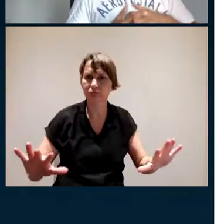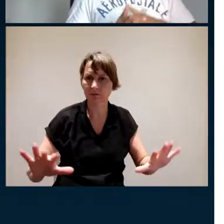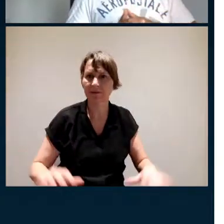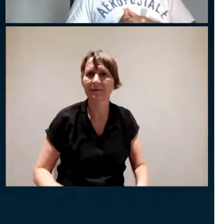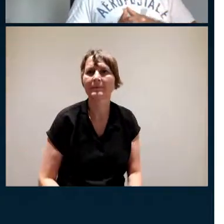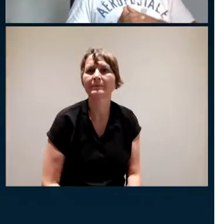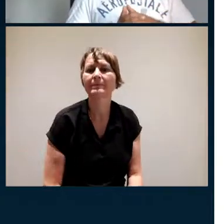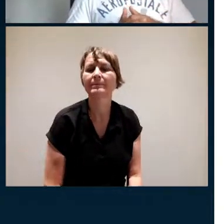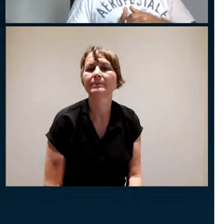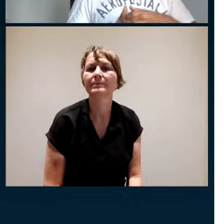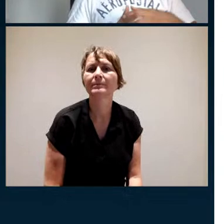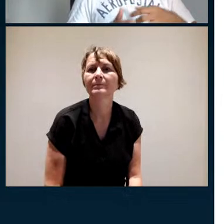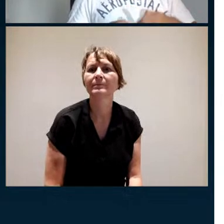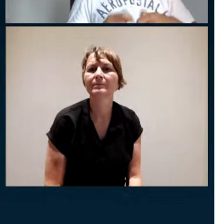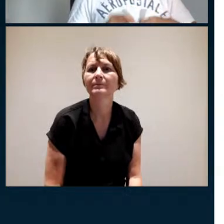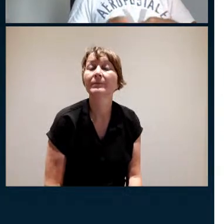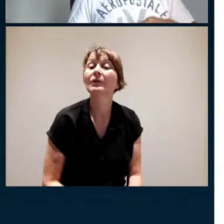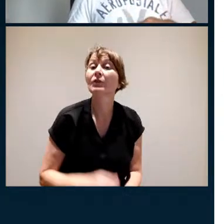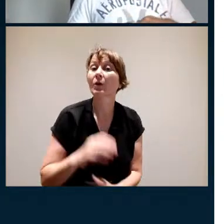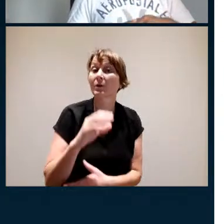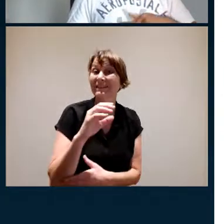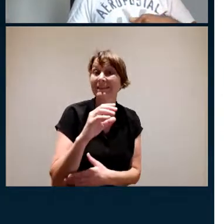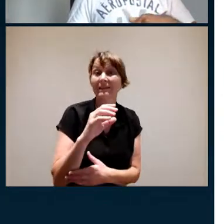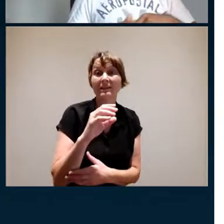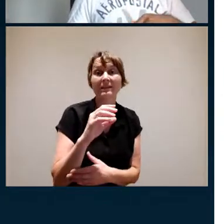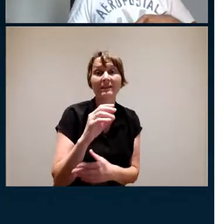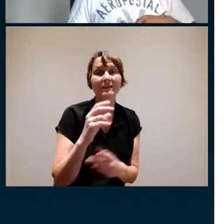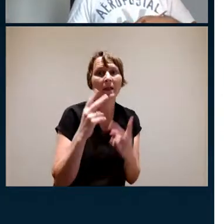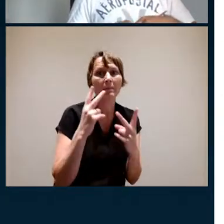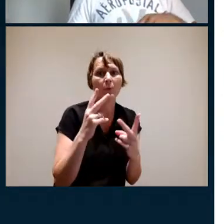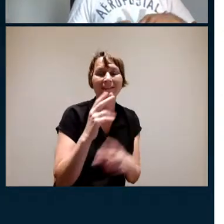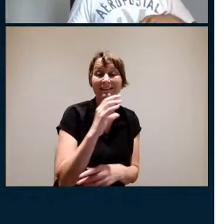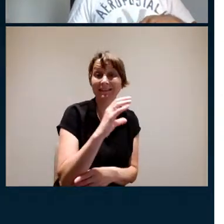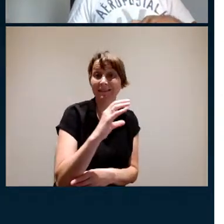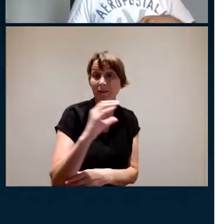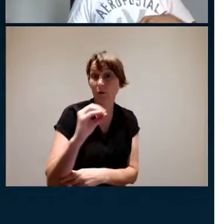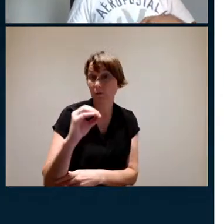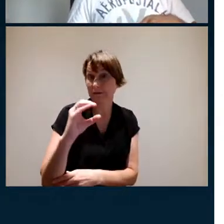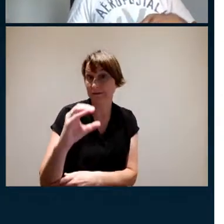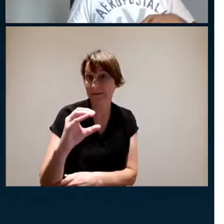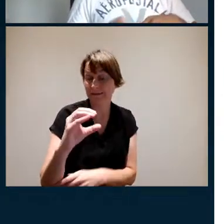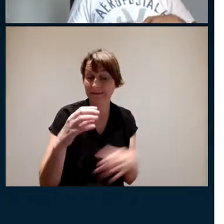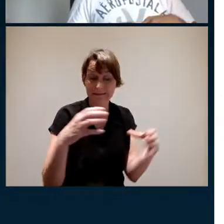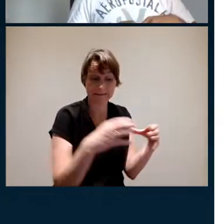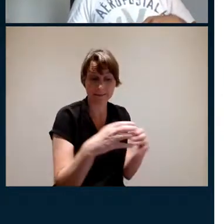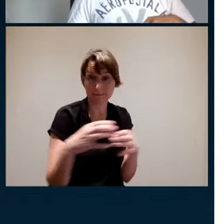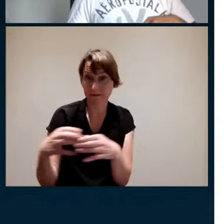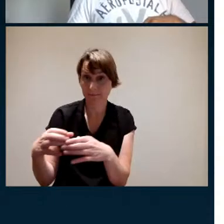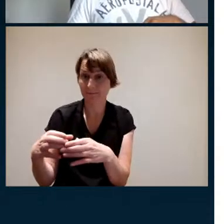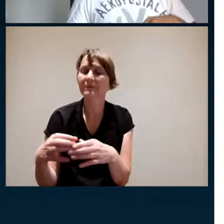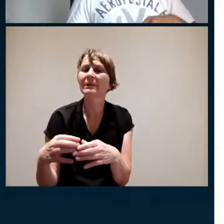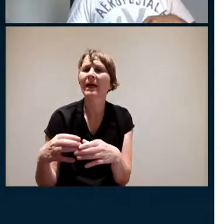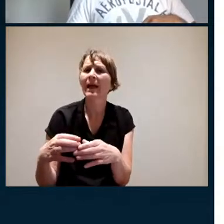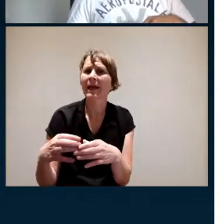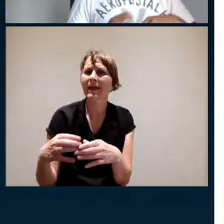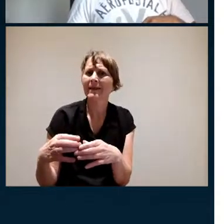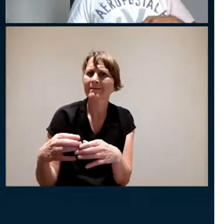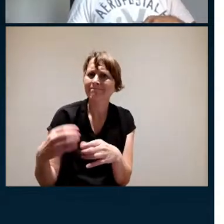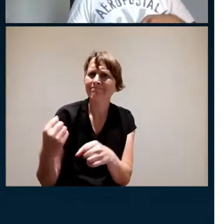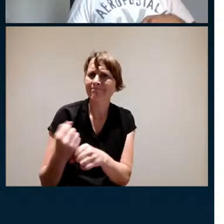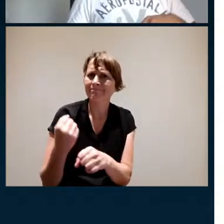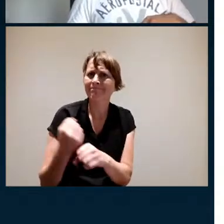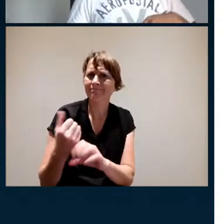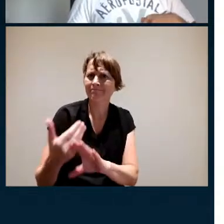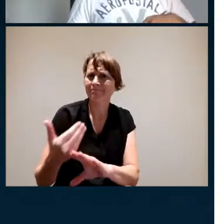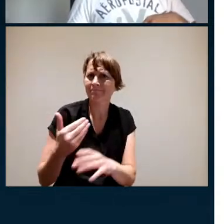the COE teams to the product teams who have built the extension to understand what is the